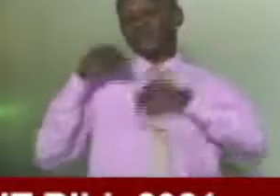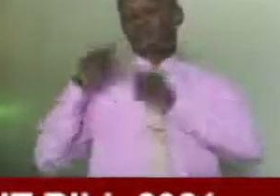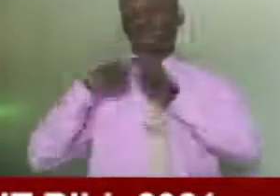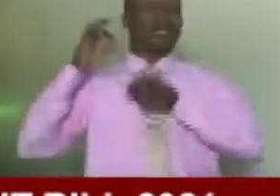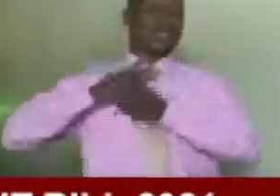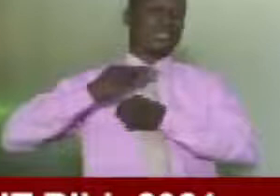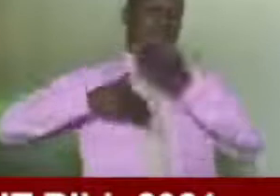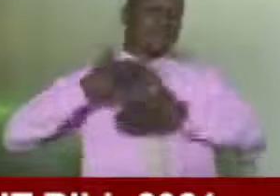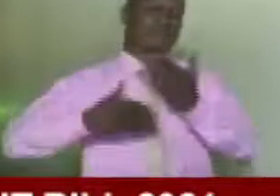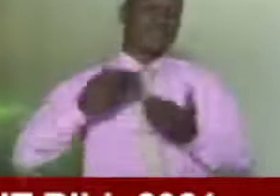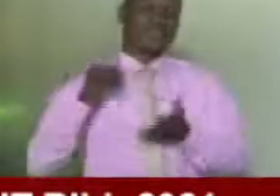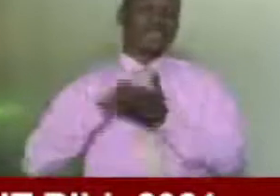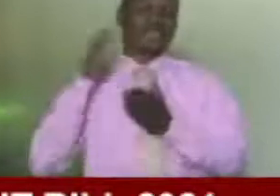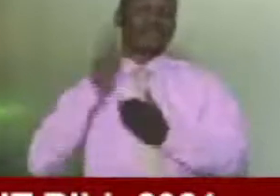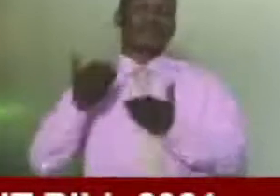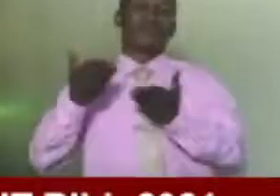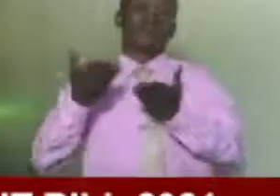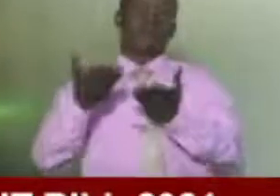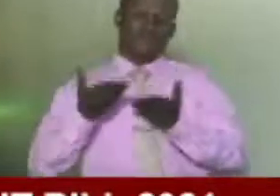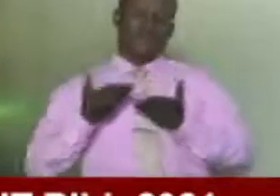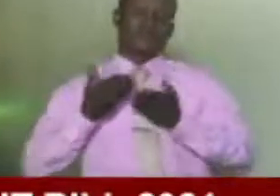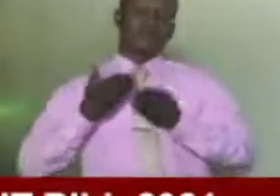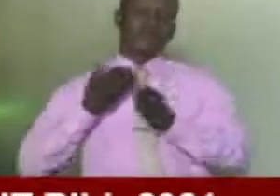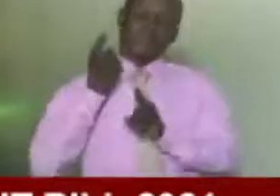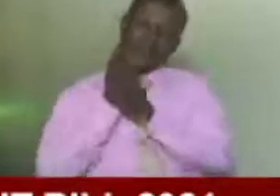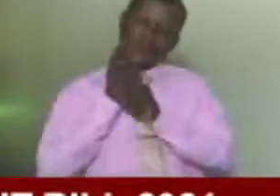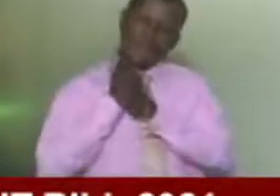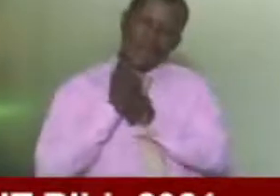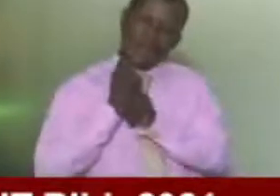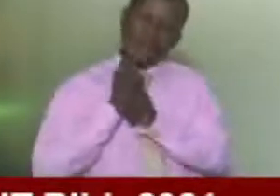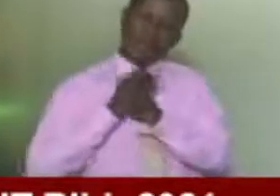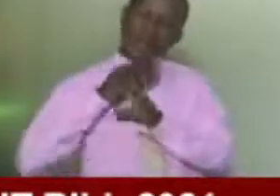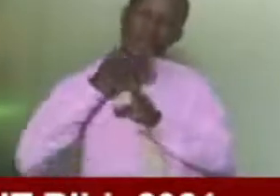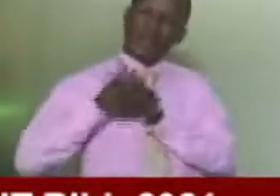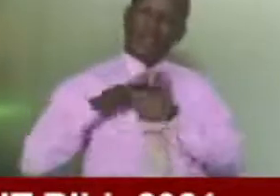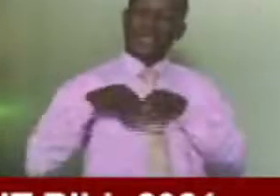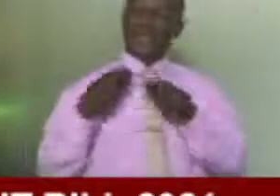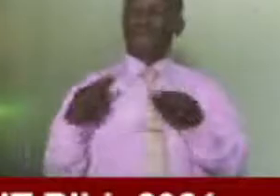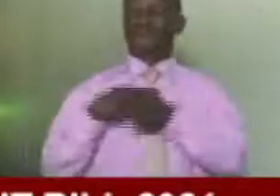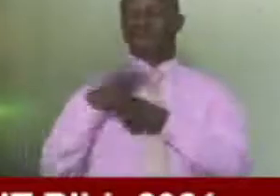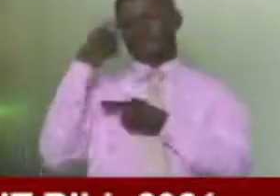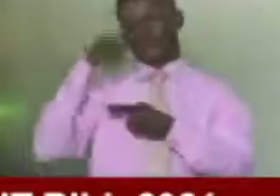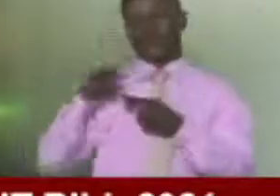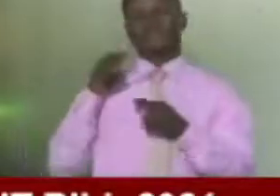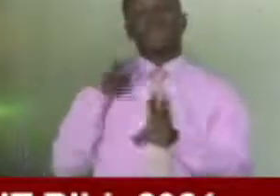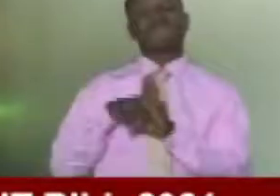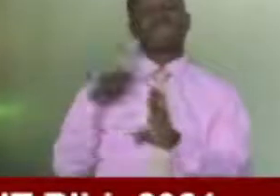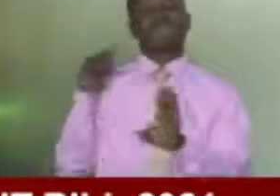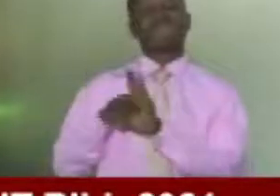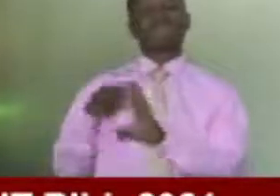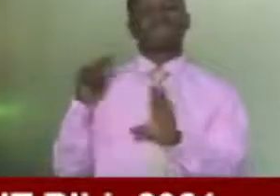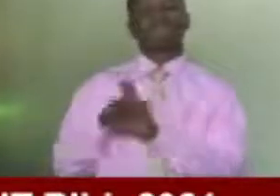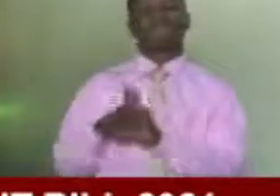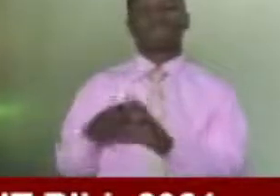speed and accuracy and reduce the room for mismanagement and what do we call that other